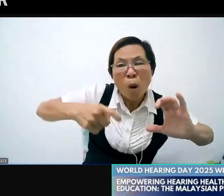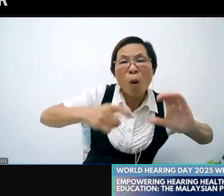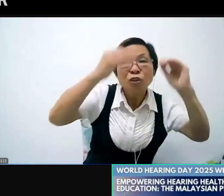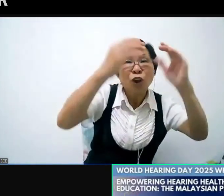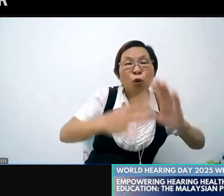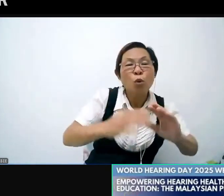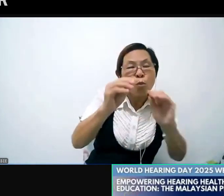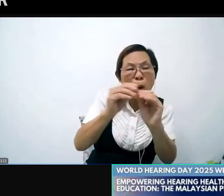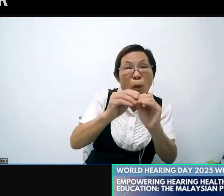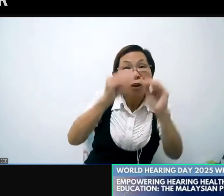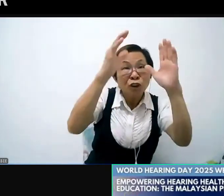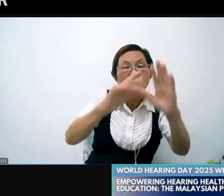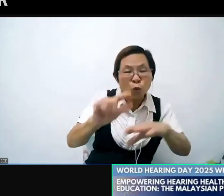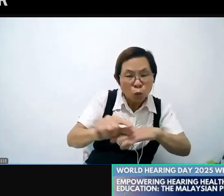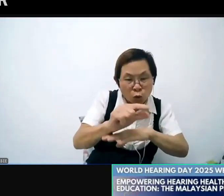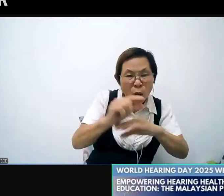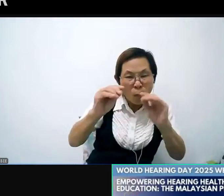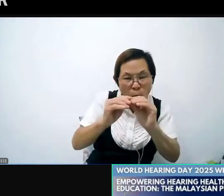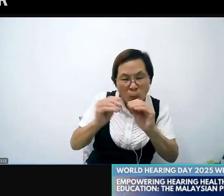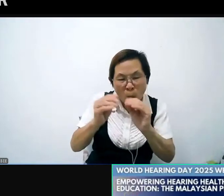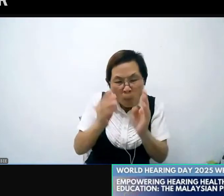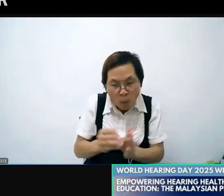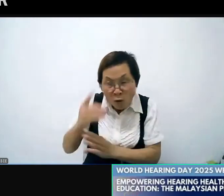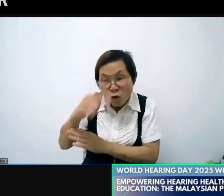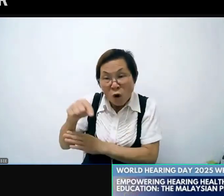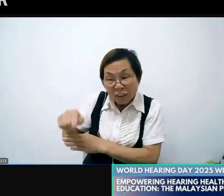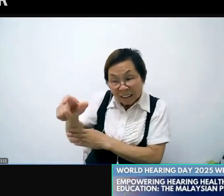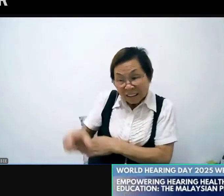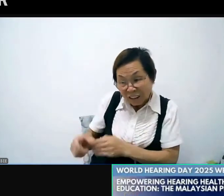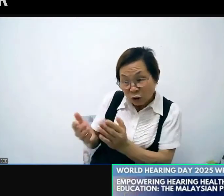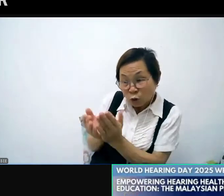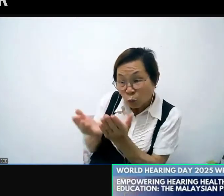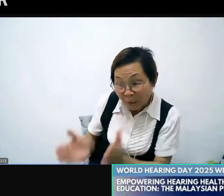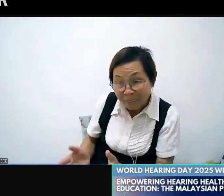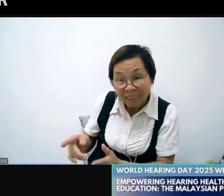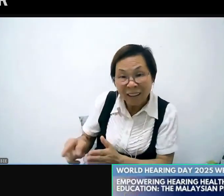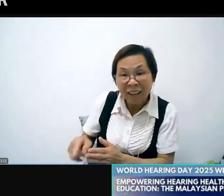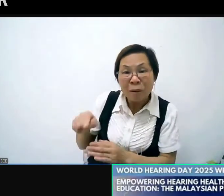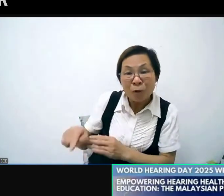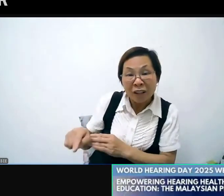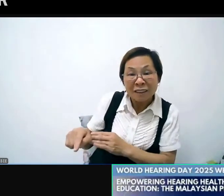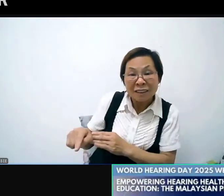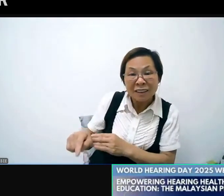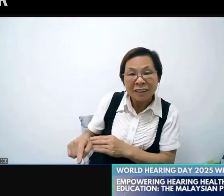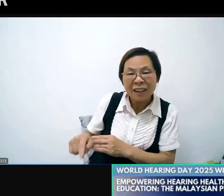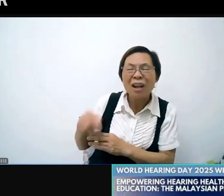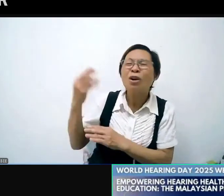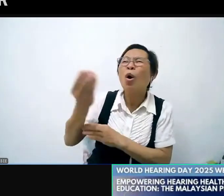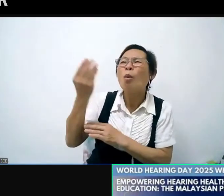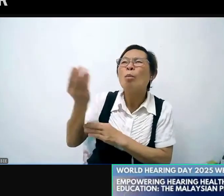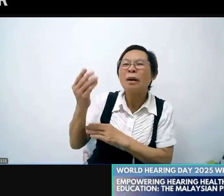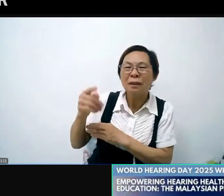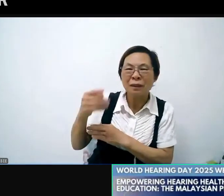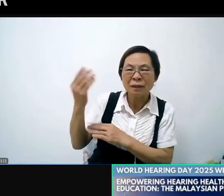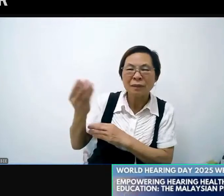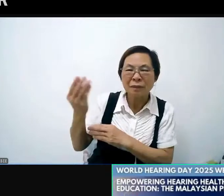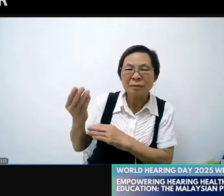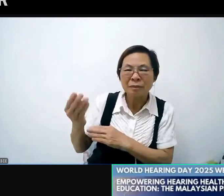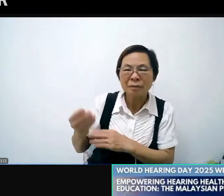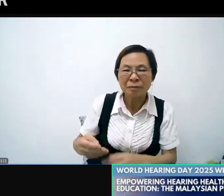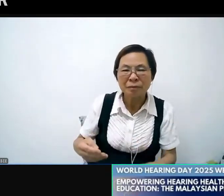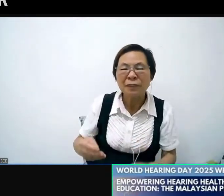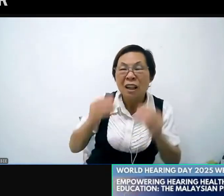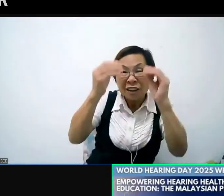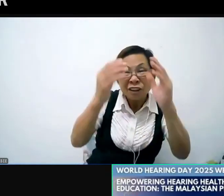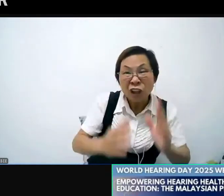more strategies for the students. Maybe because it's the most common and easier part, but